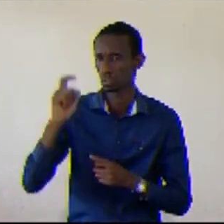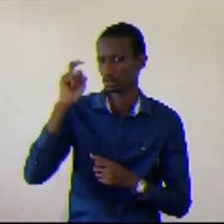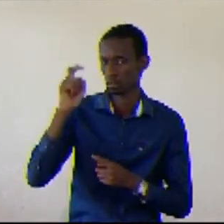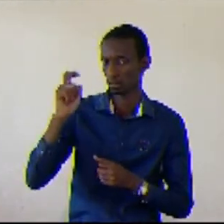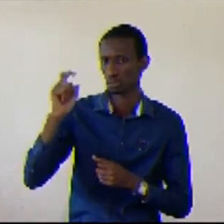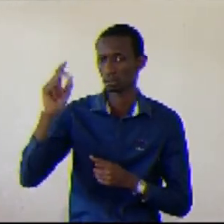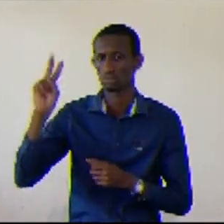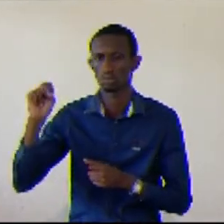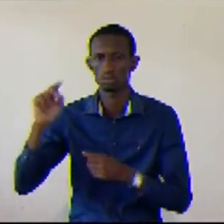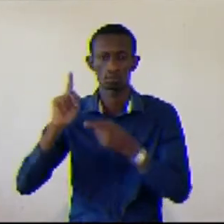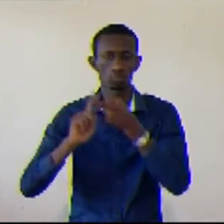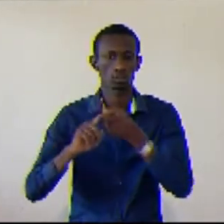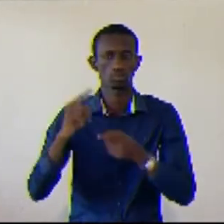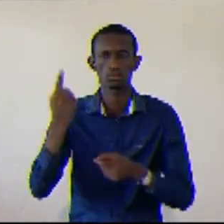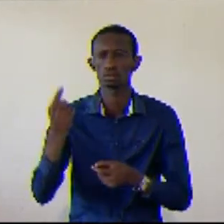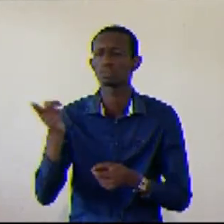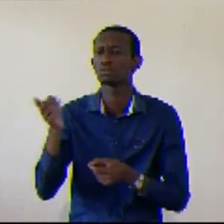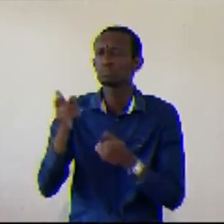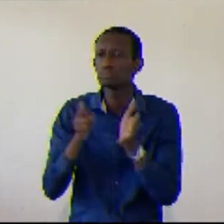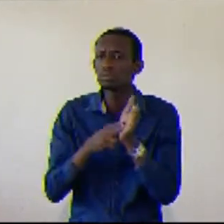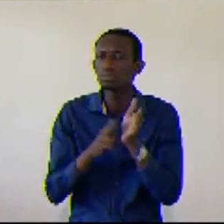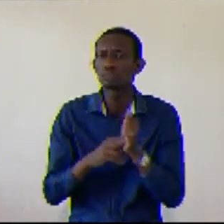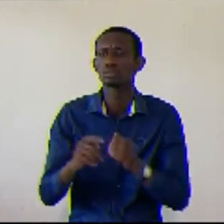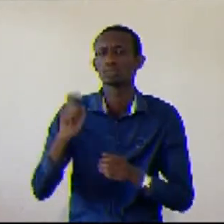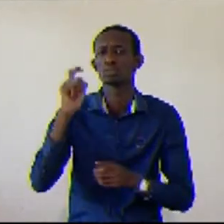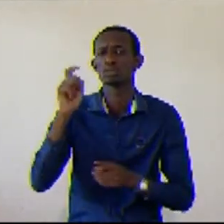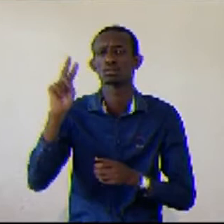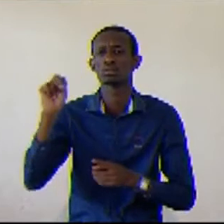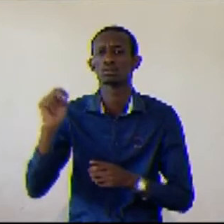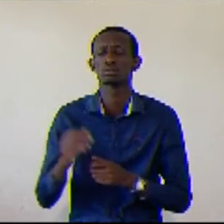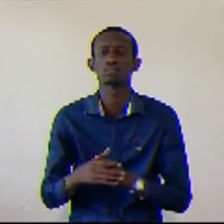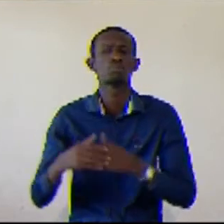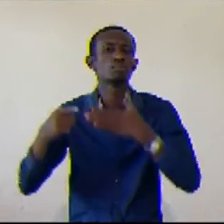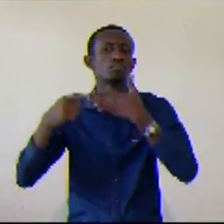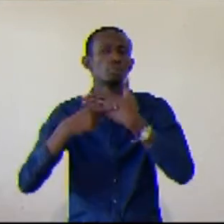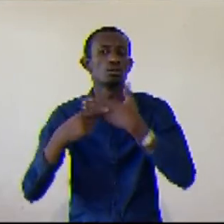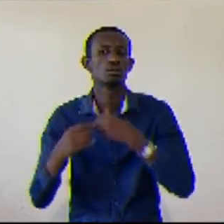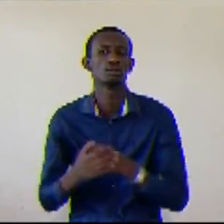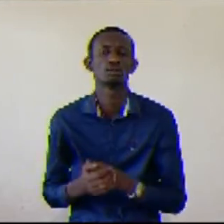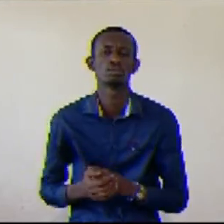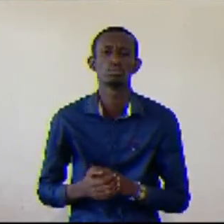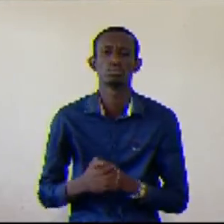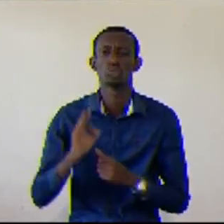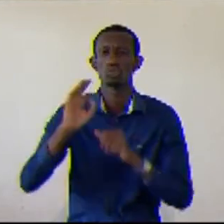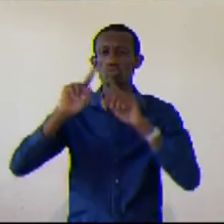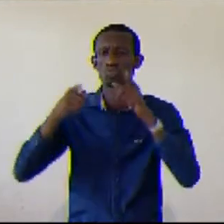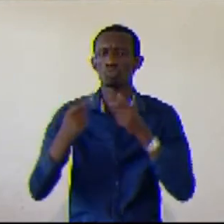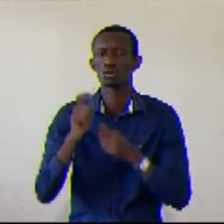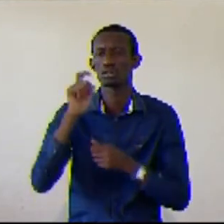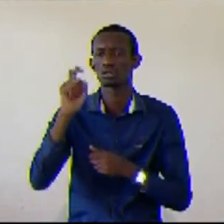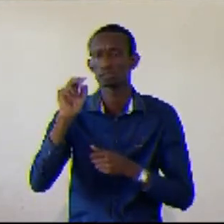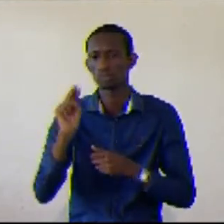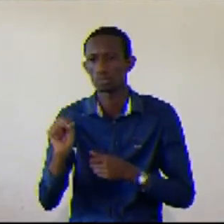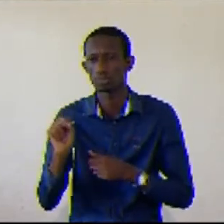xn plus 1, which is equal to xn minus f of xn